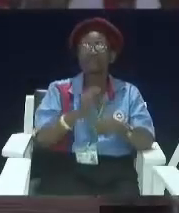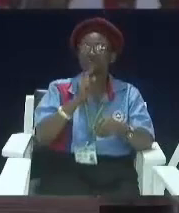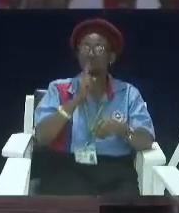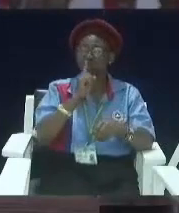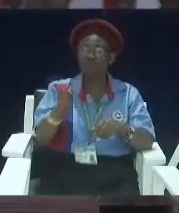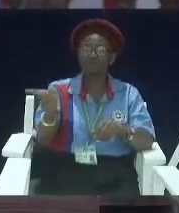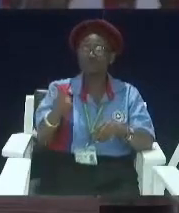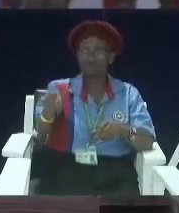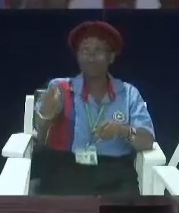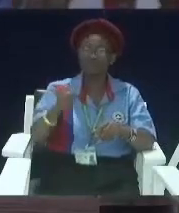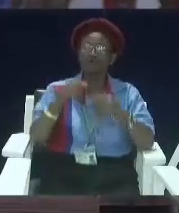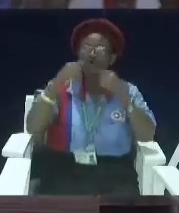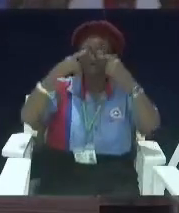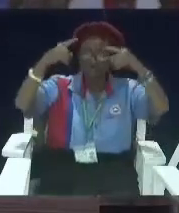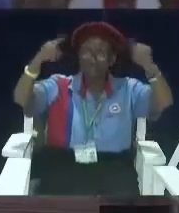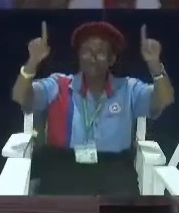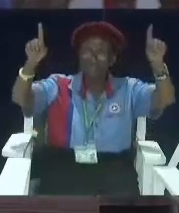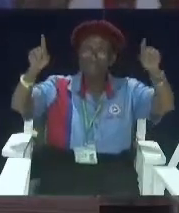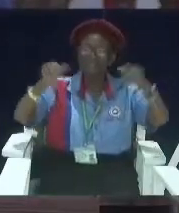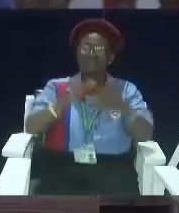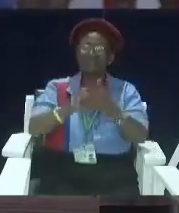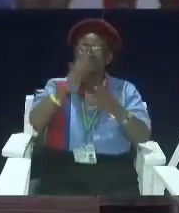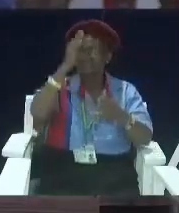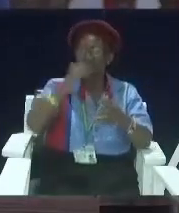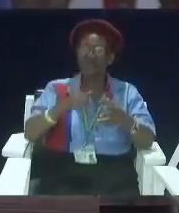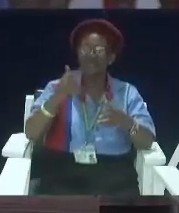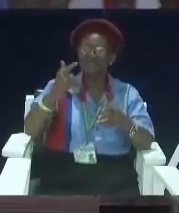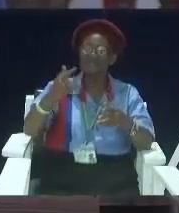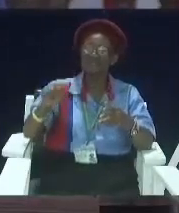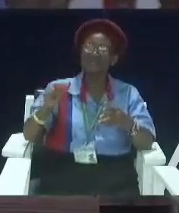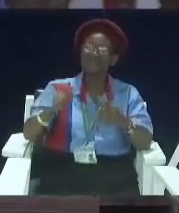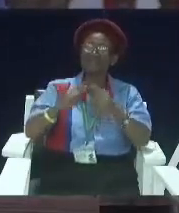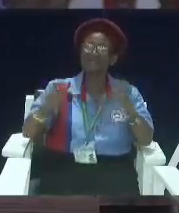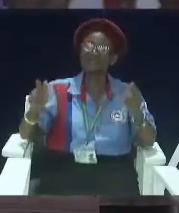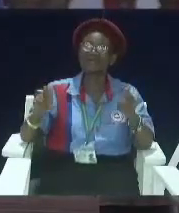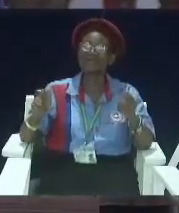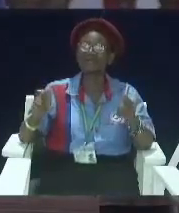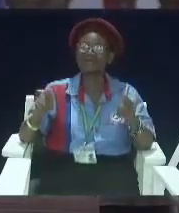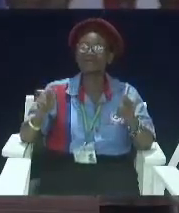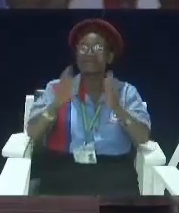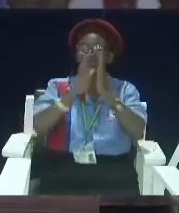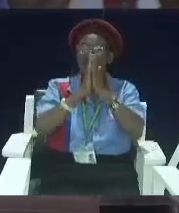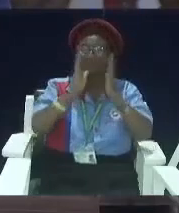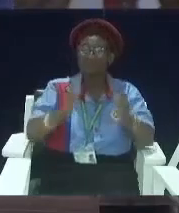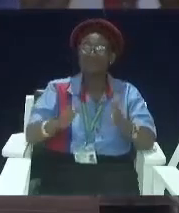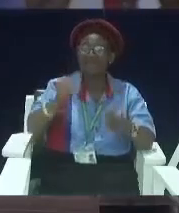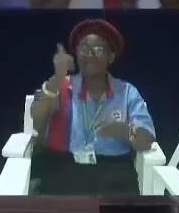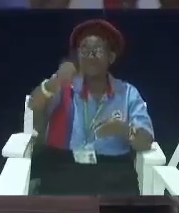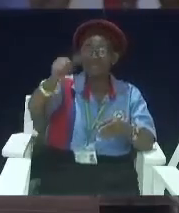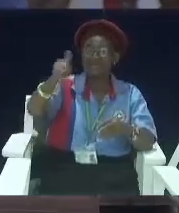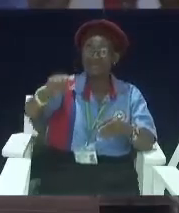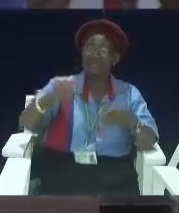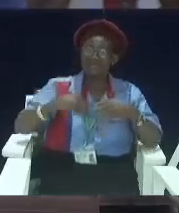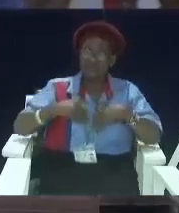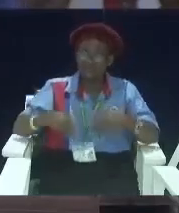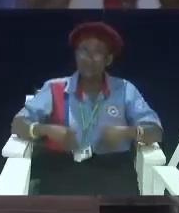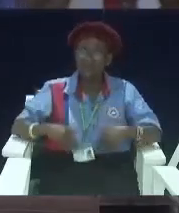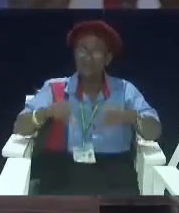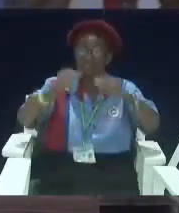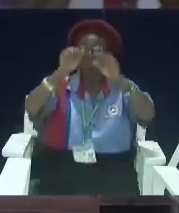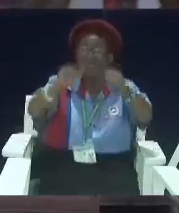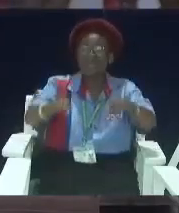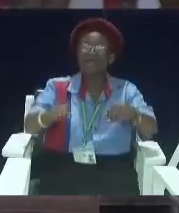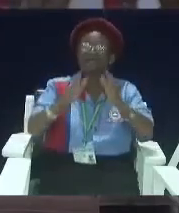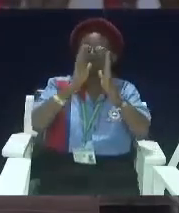That's why the greatest prayer anybody can pray for you is to say, God bless you.